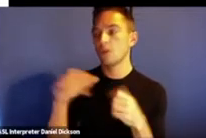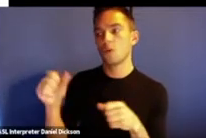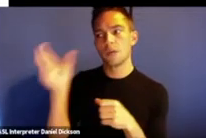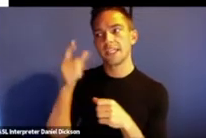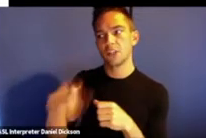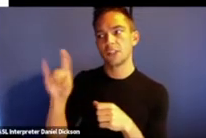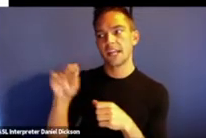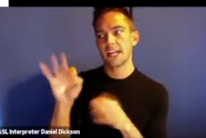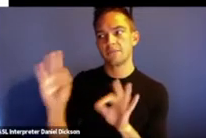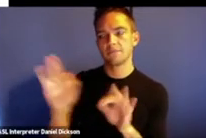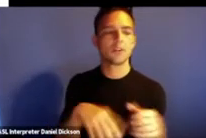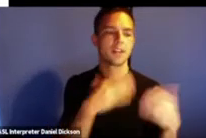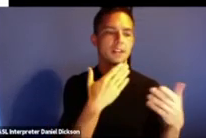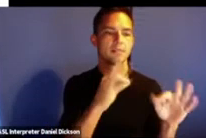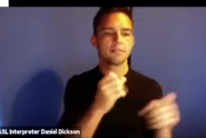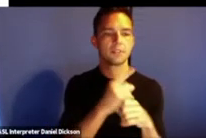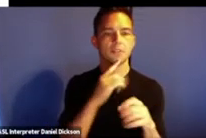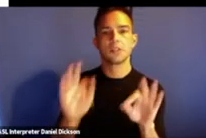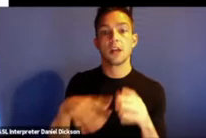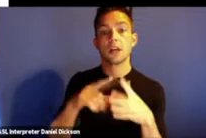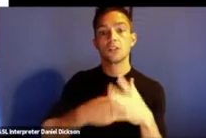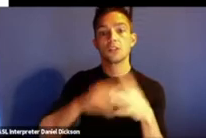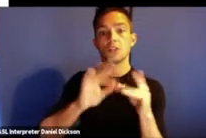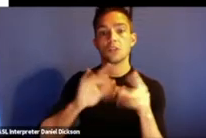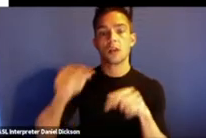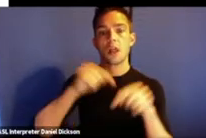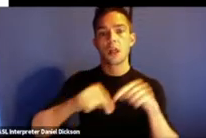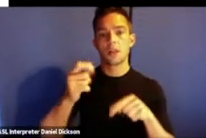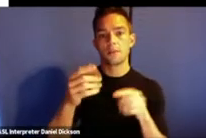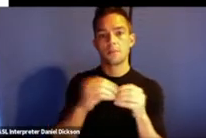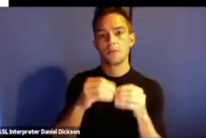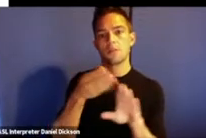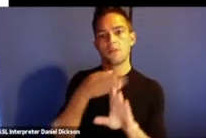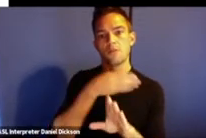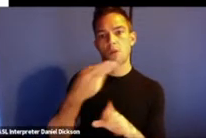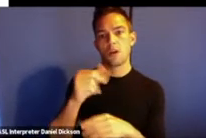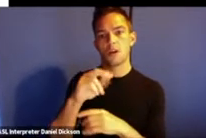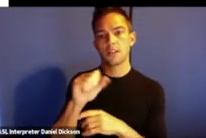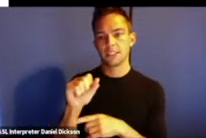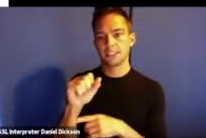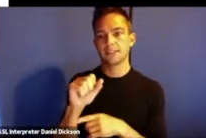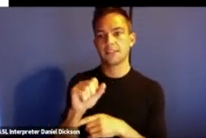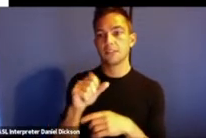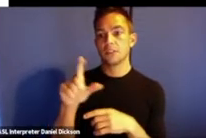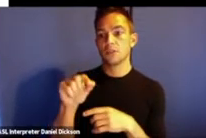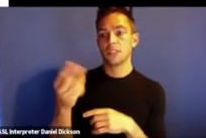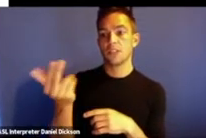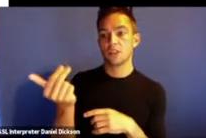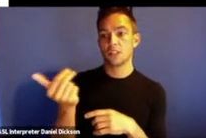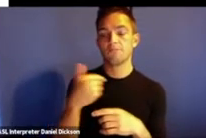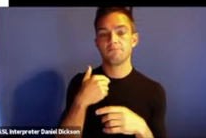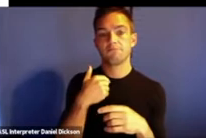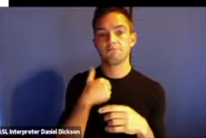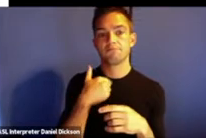Yes, we can hear you, Diane. Oh, wonderful. Thank you. Okay, I'm going to start the story back a little bit sooner than Hans. So in